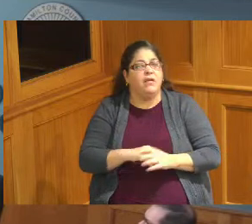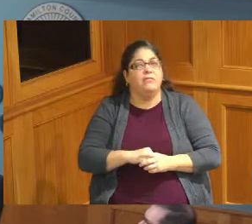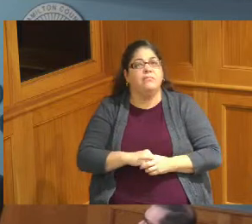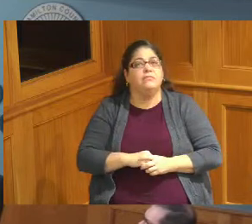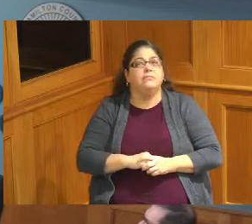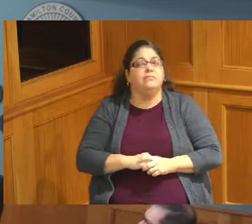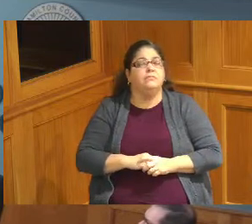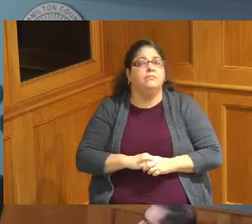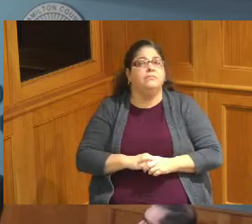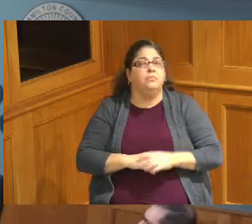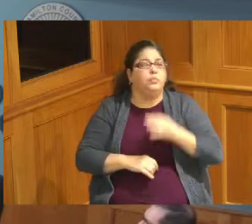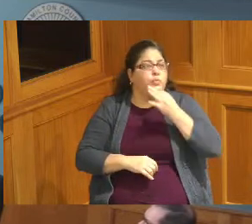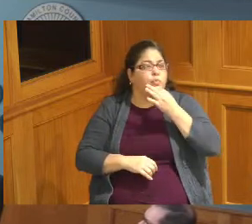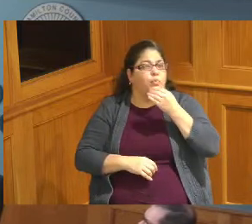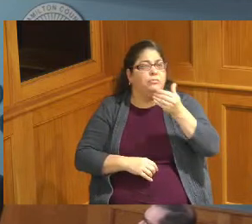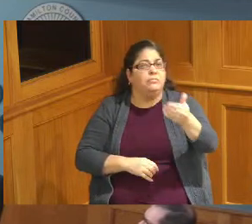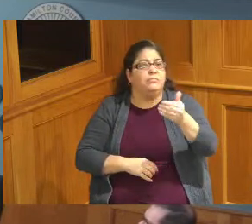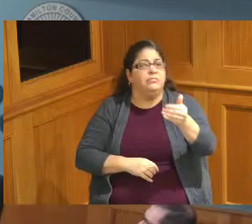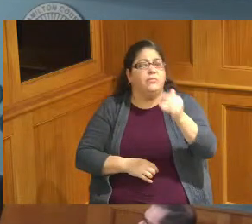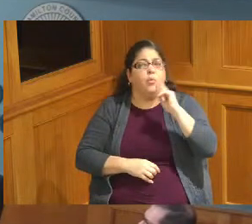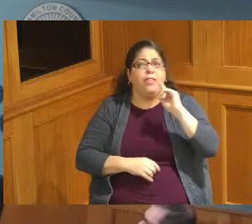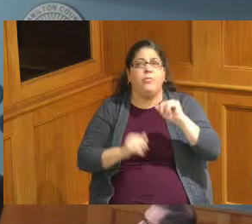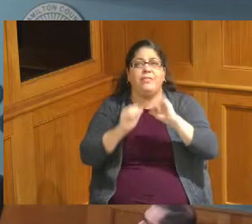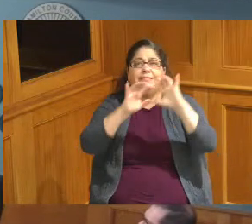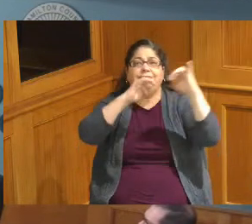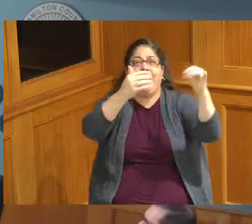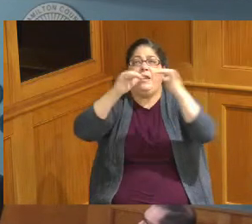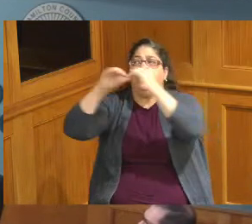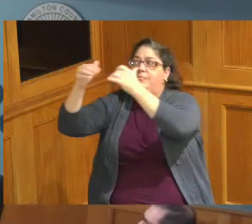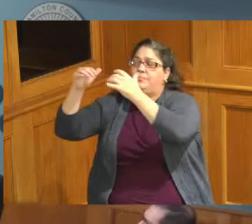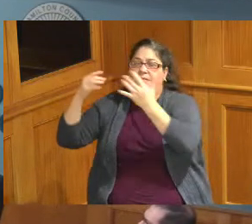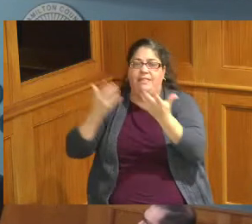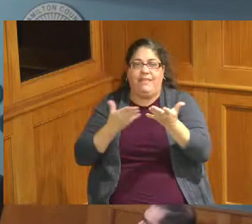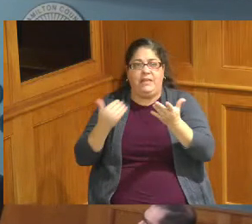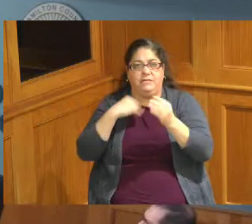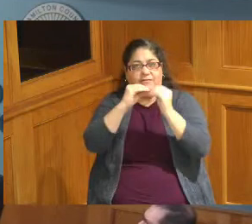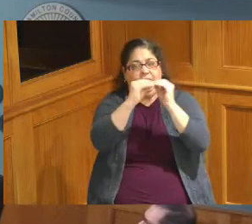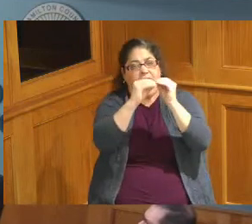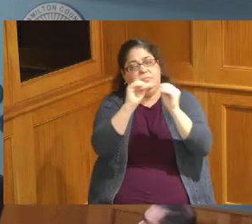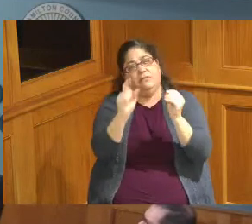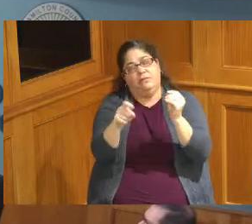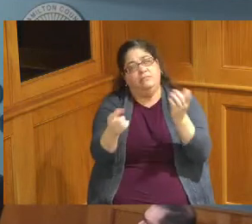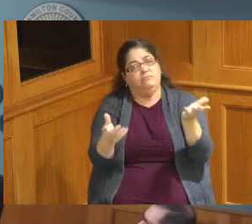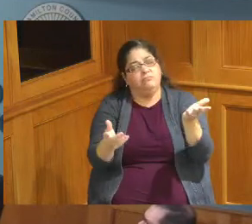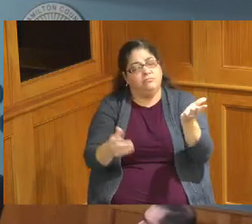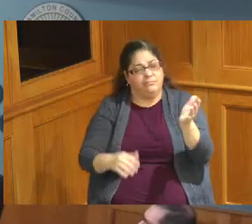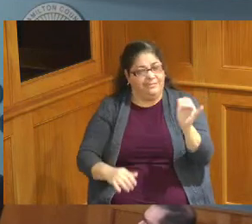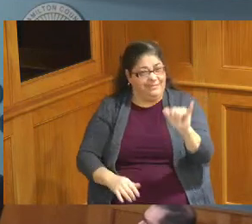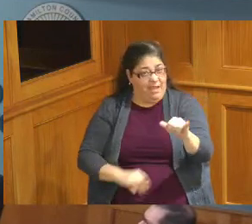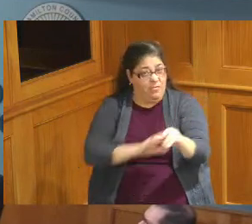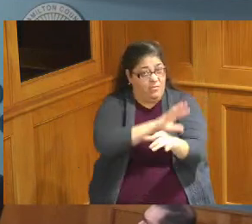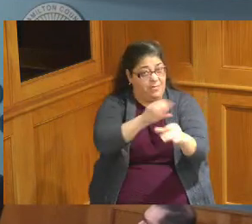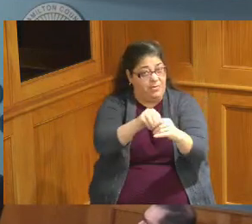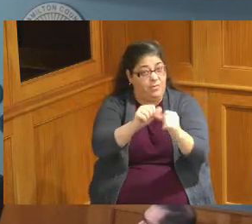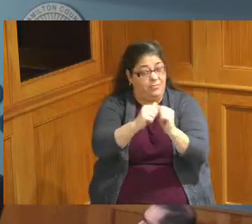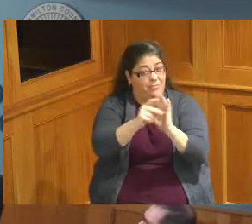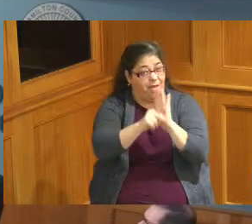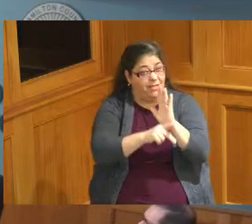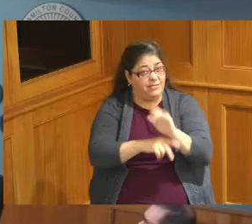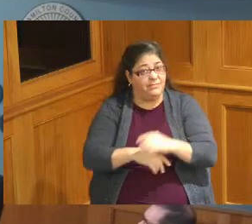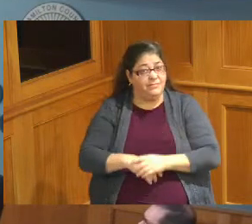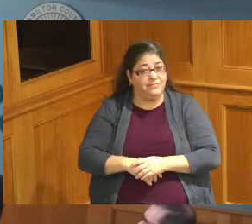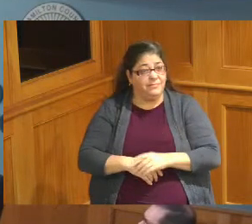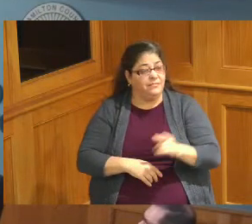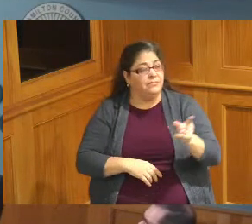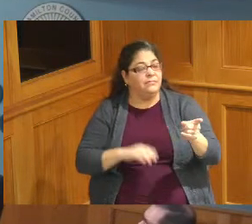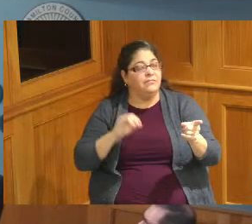up soon with the stadium, some things that we have to fix in this. Would that be included in the policy? Yeah, so